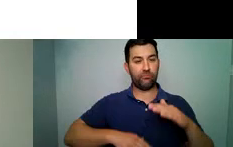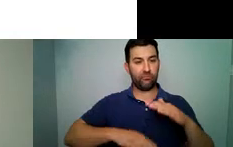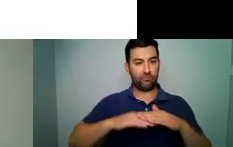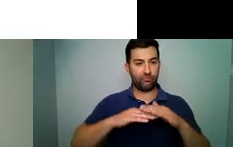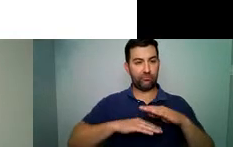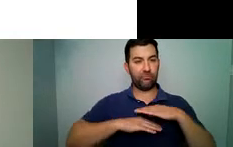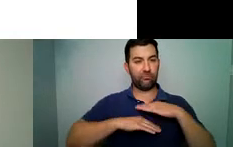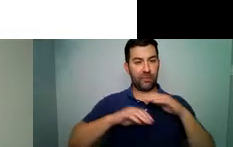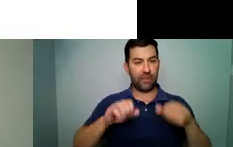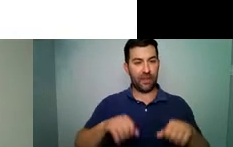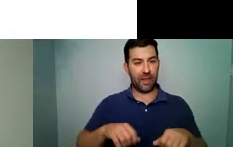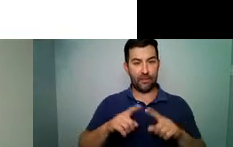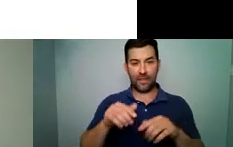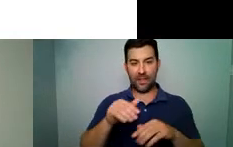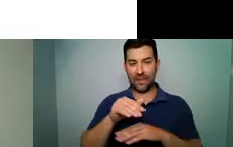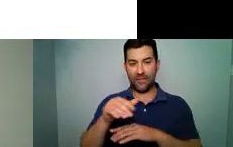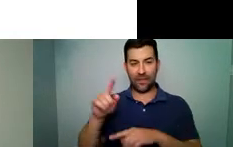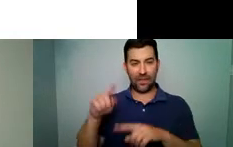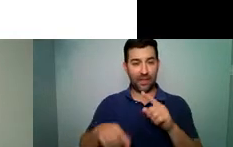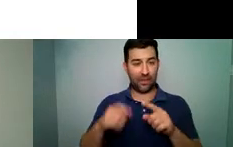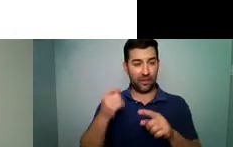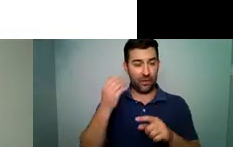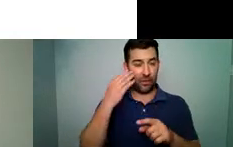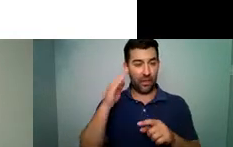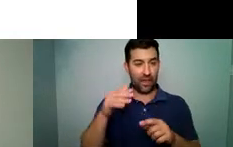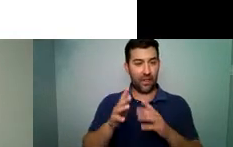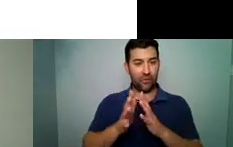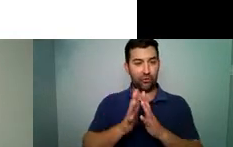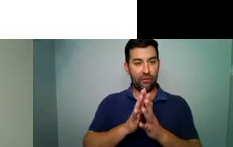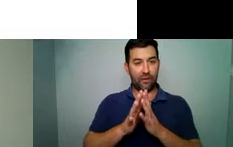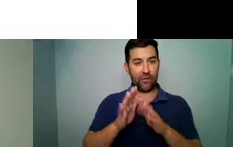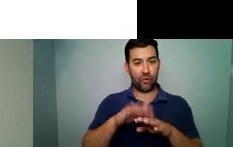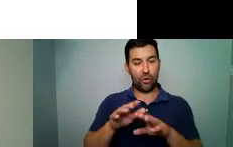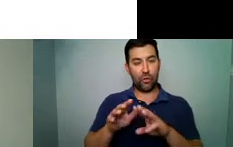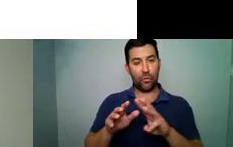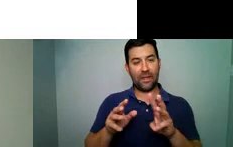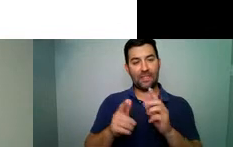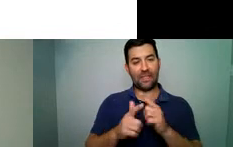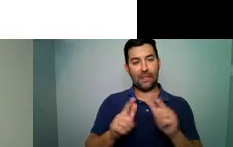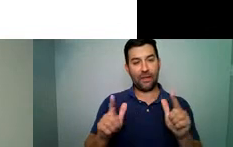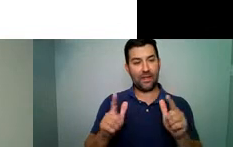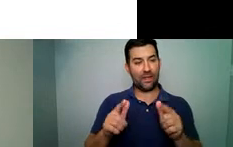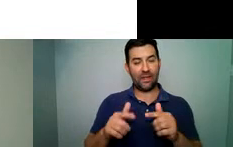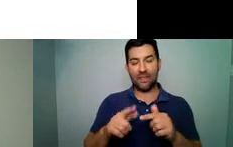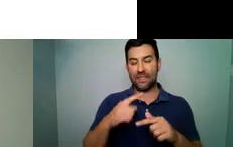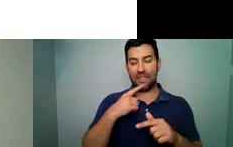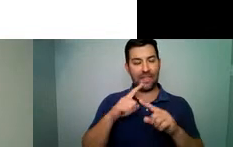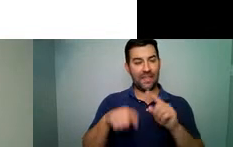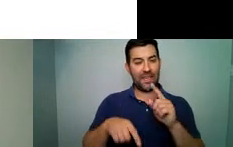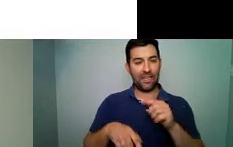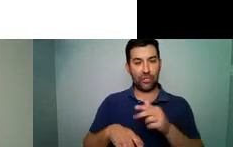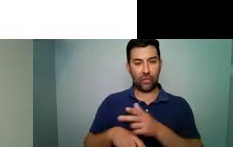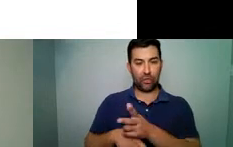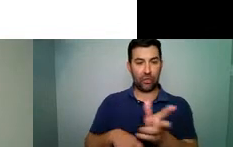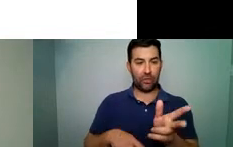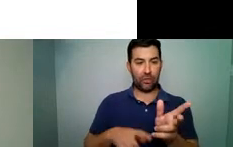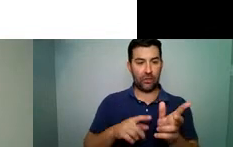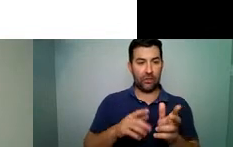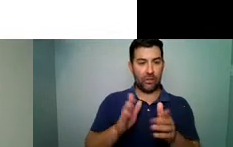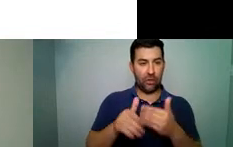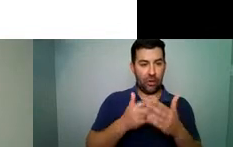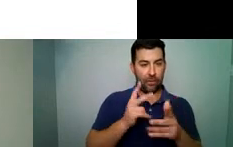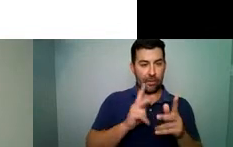traffic on West Liberty prevents anyone from turning when they try to leave. So everyone takes the little alley over to Park and down to